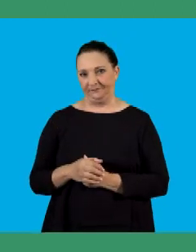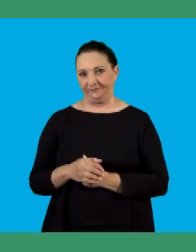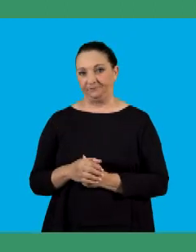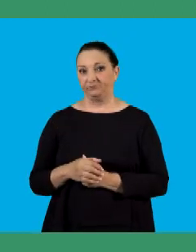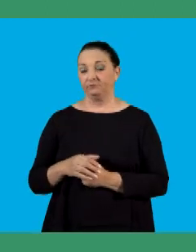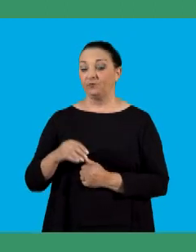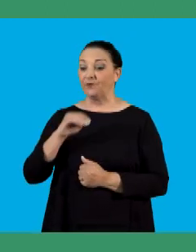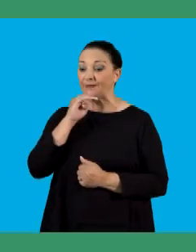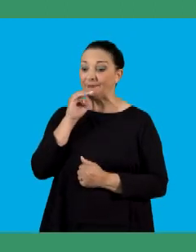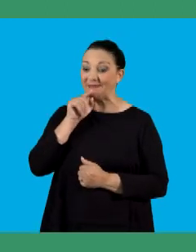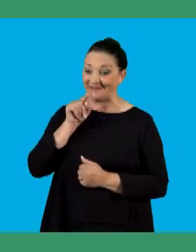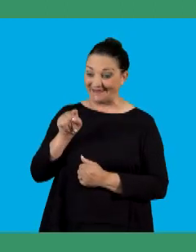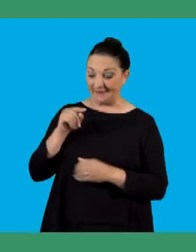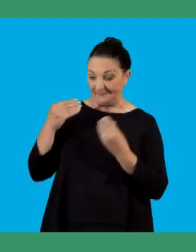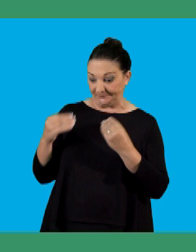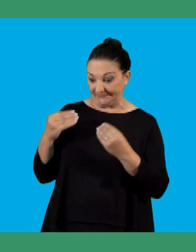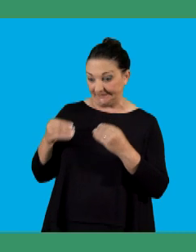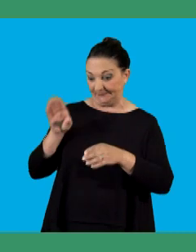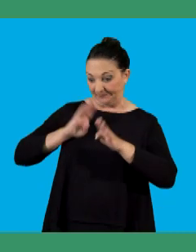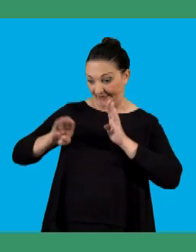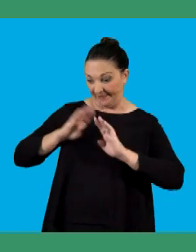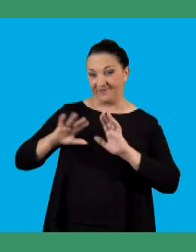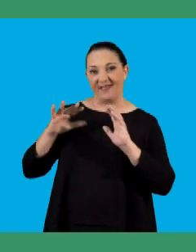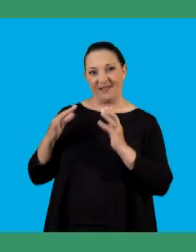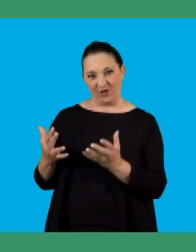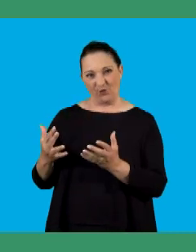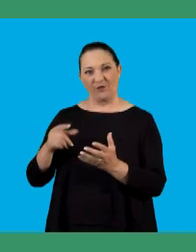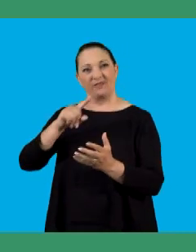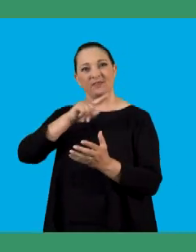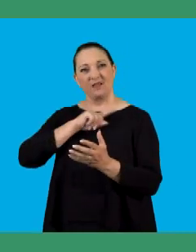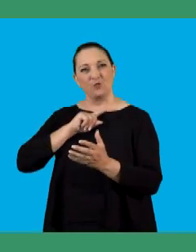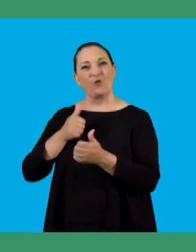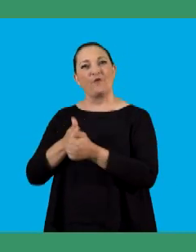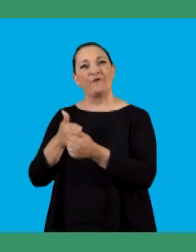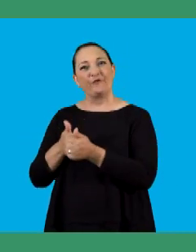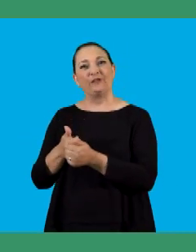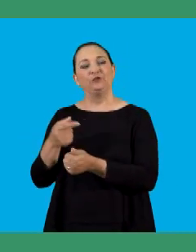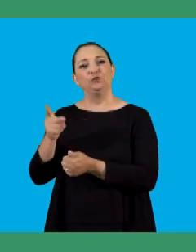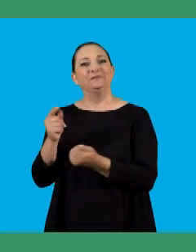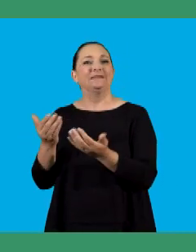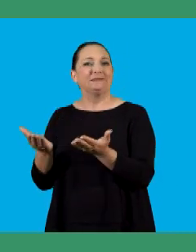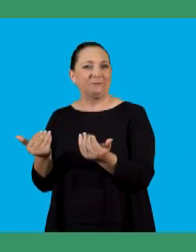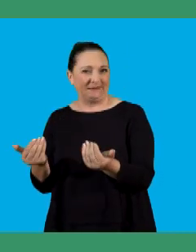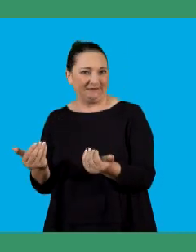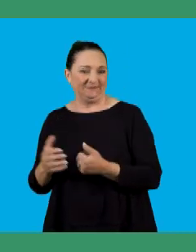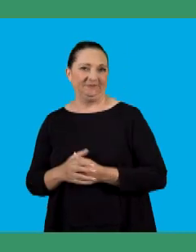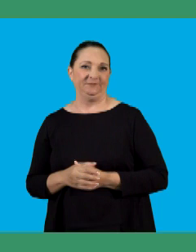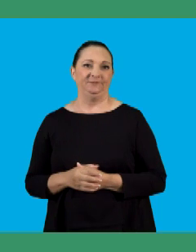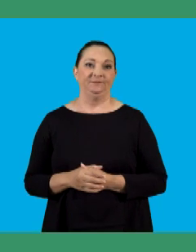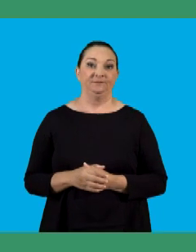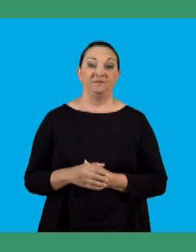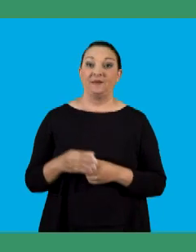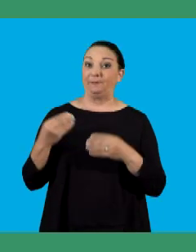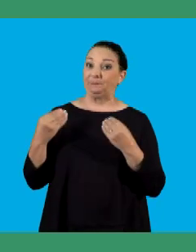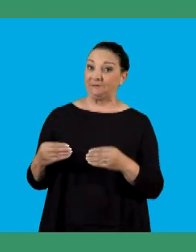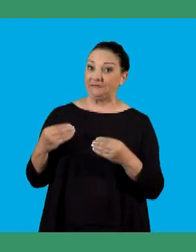exactly how to behave according to a business. Therefore, we are following what is expected of us. Now, if